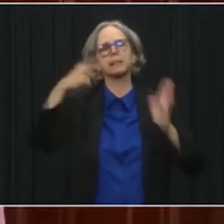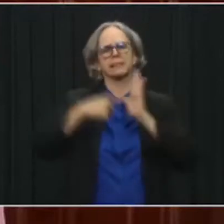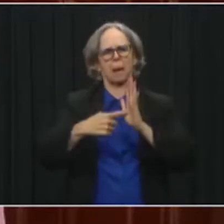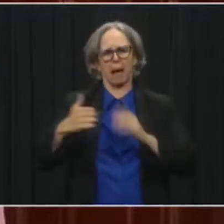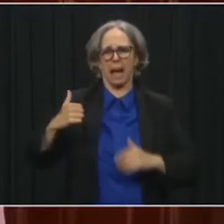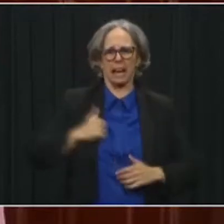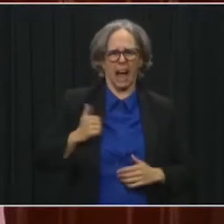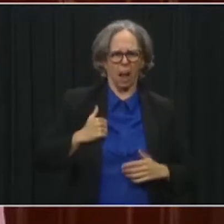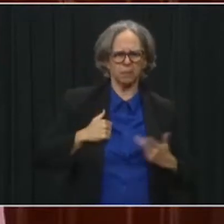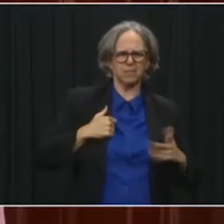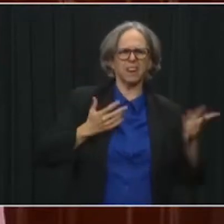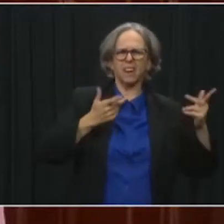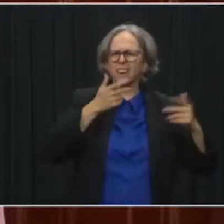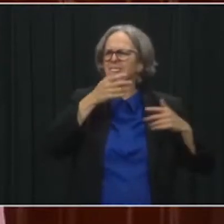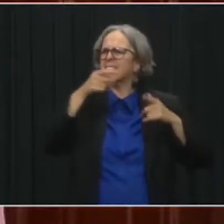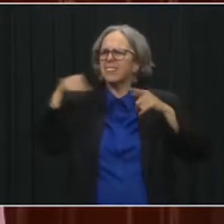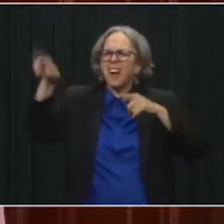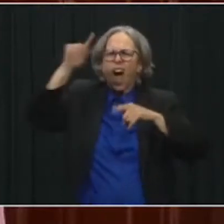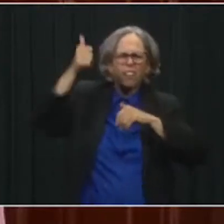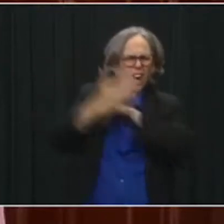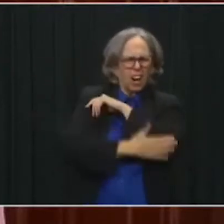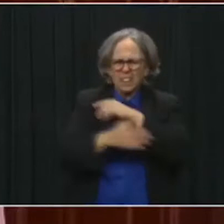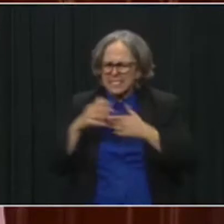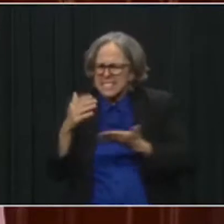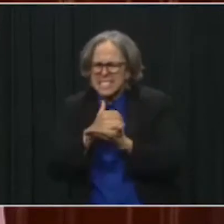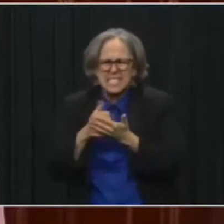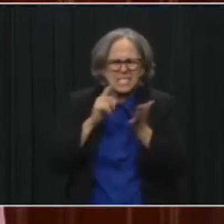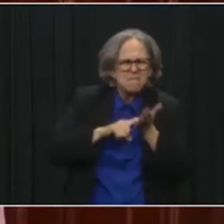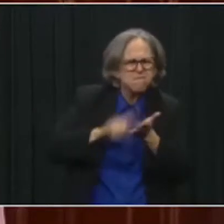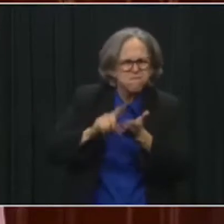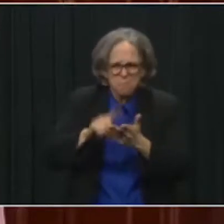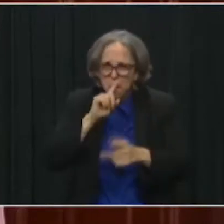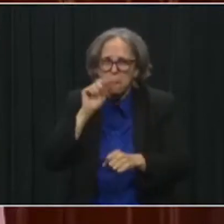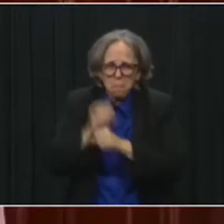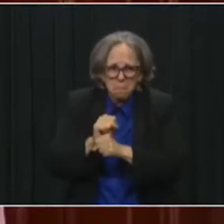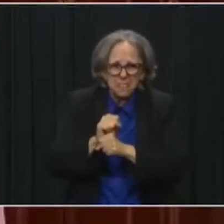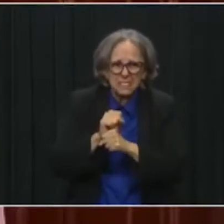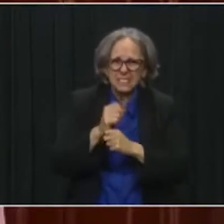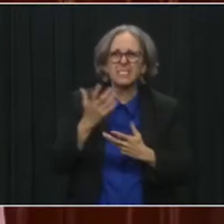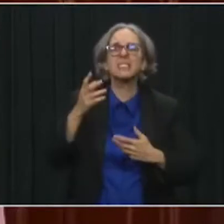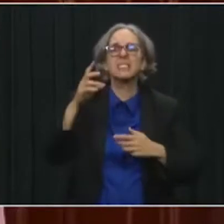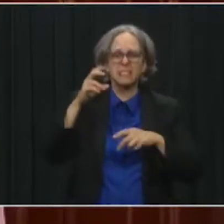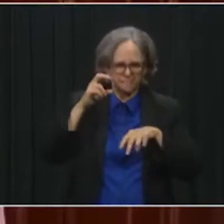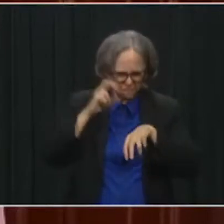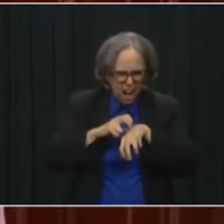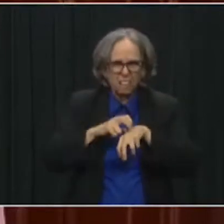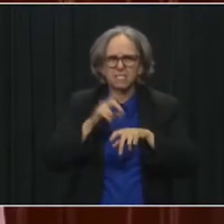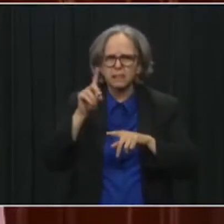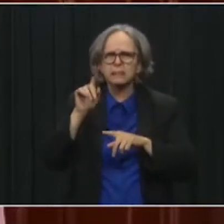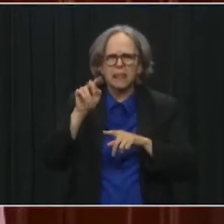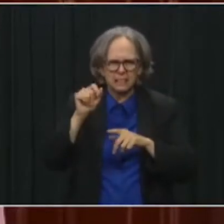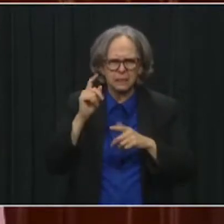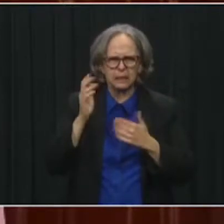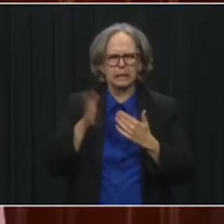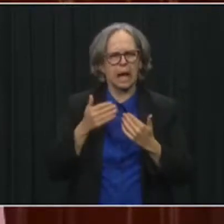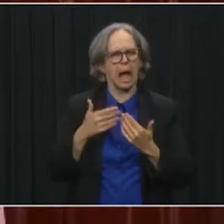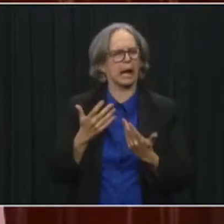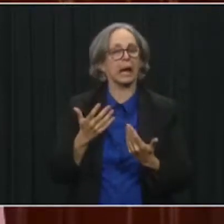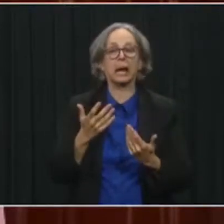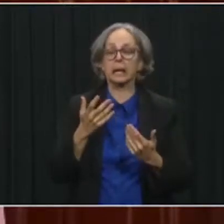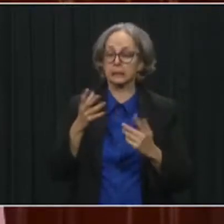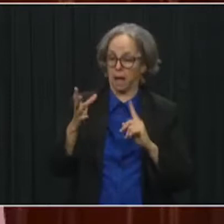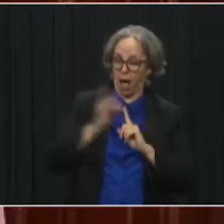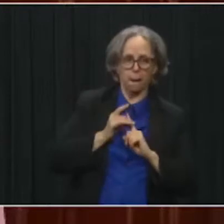much higher likelihood of needing to be hospitalized. And some data coming from Singapore that suggests